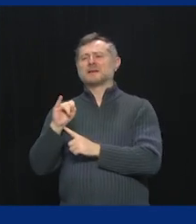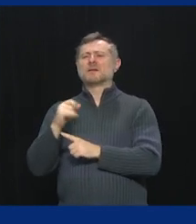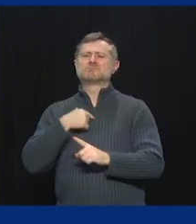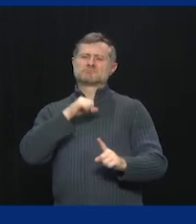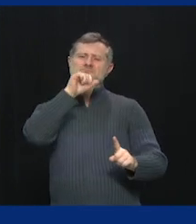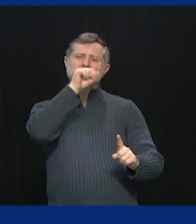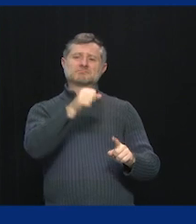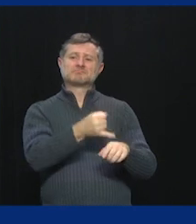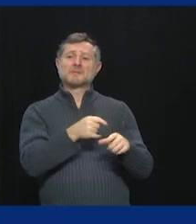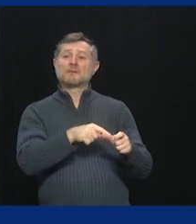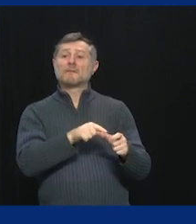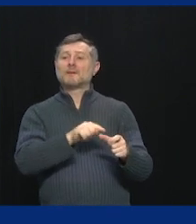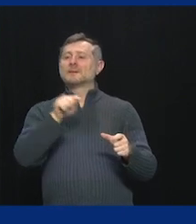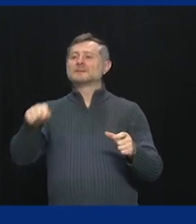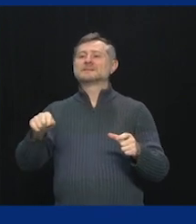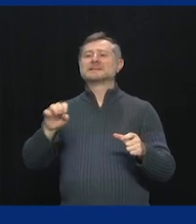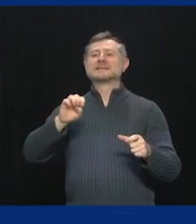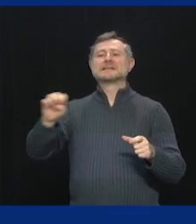Elmhurst.